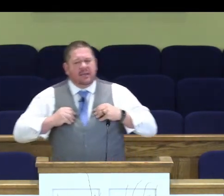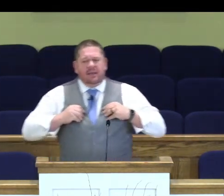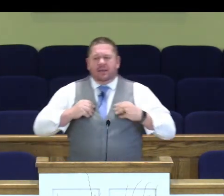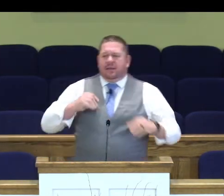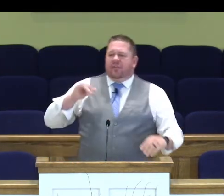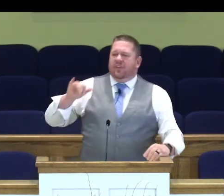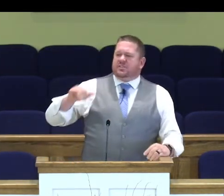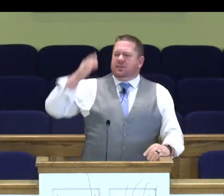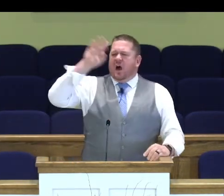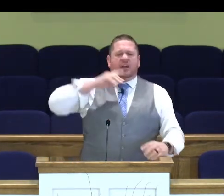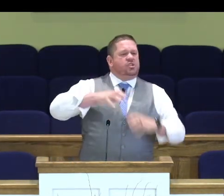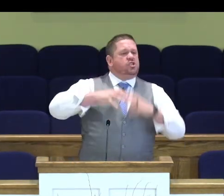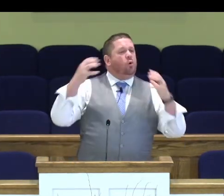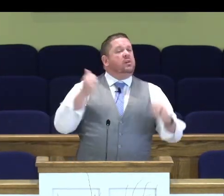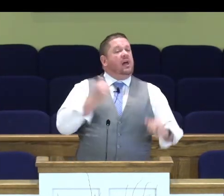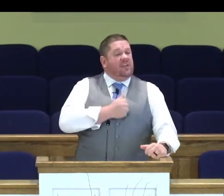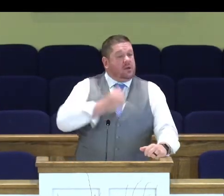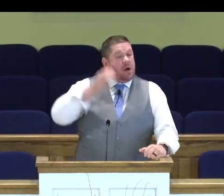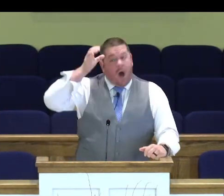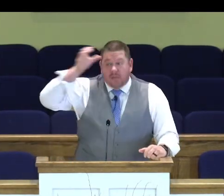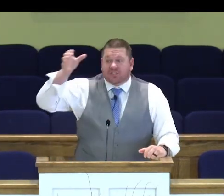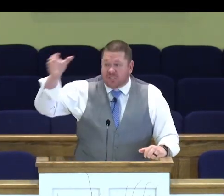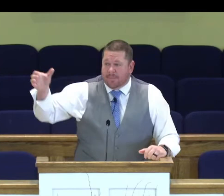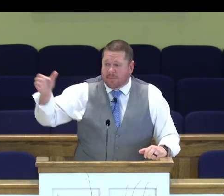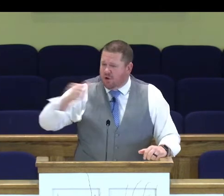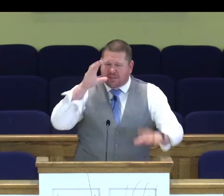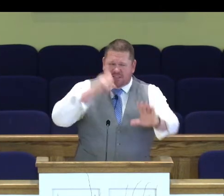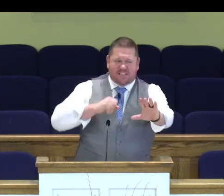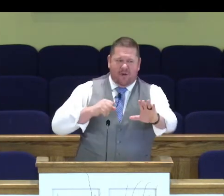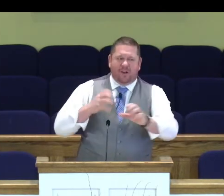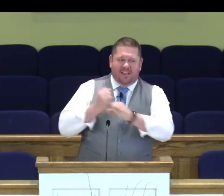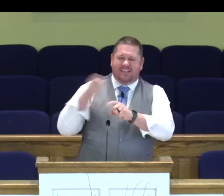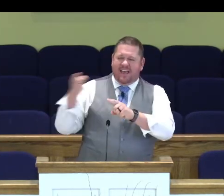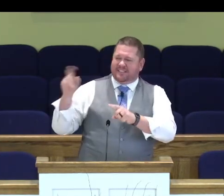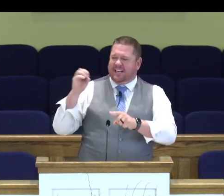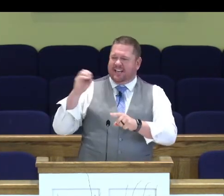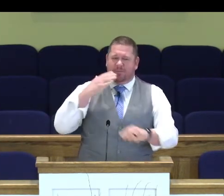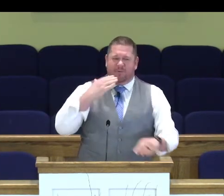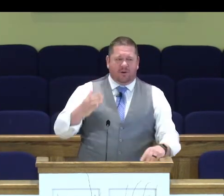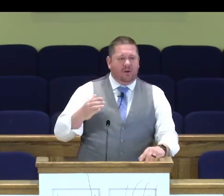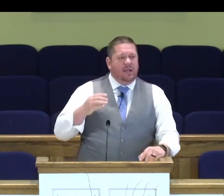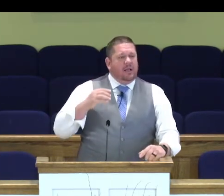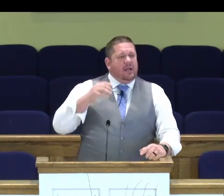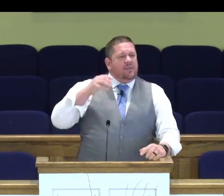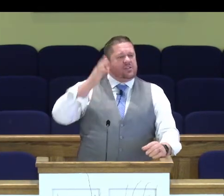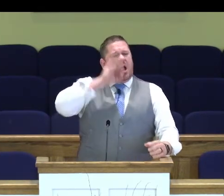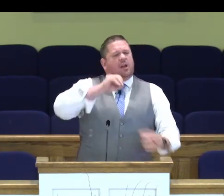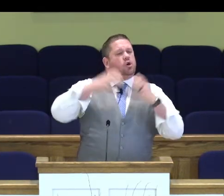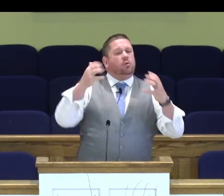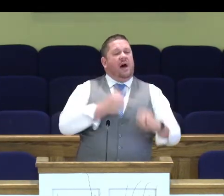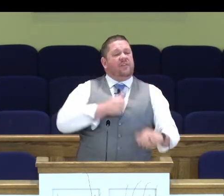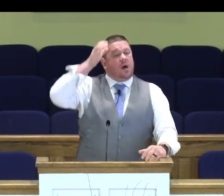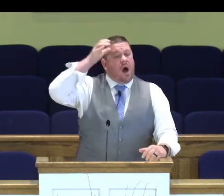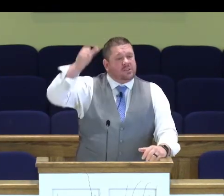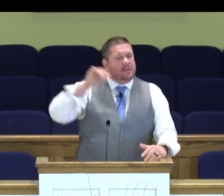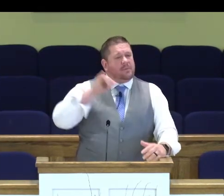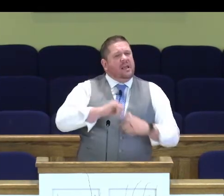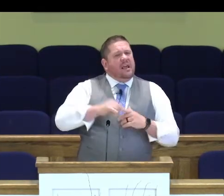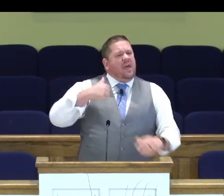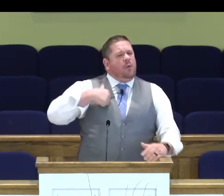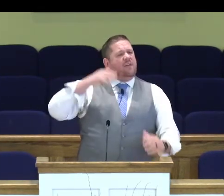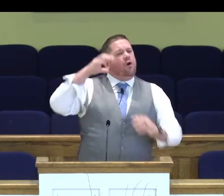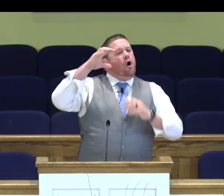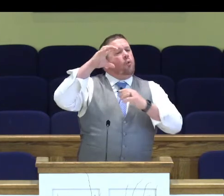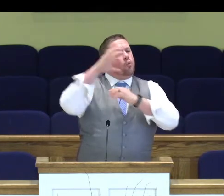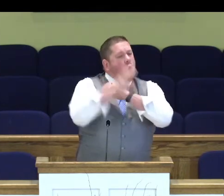embraced this God is so loving concept. And don't miss this now. We're going to get to that in a second. It's going to be real good. This God is so loving concept